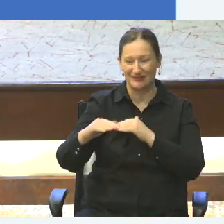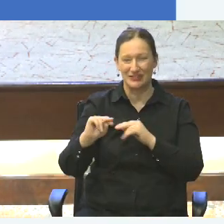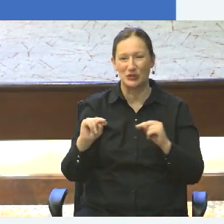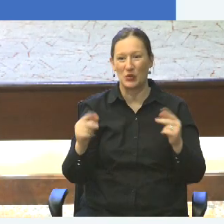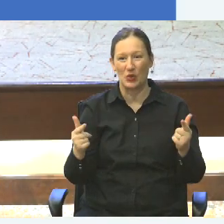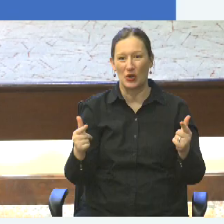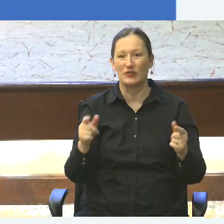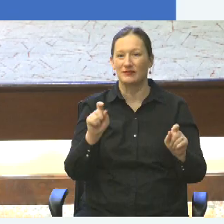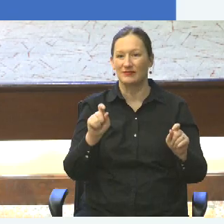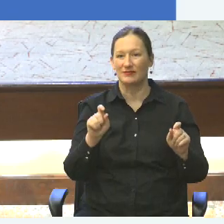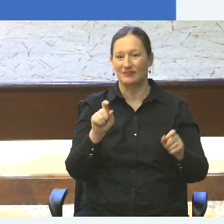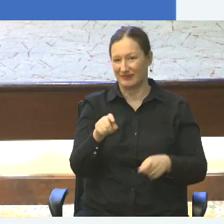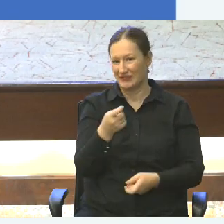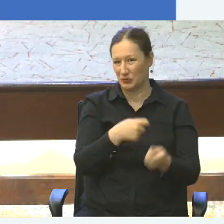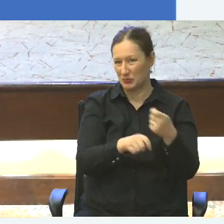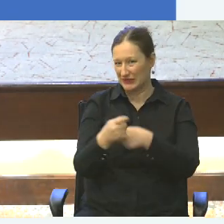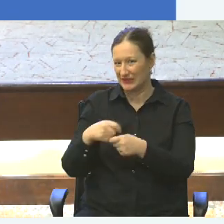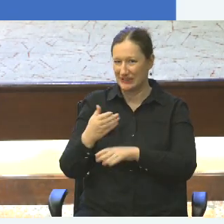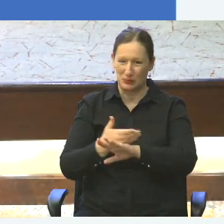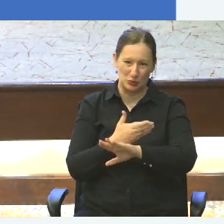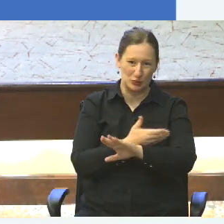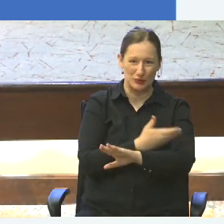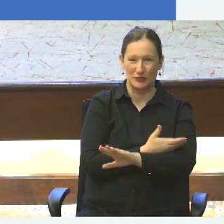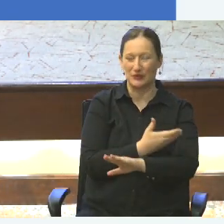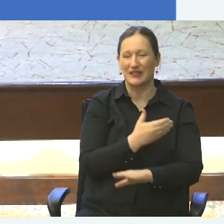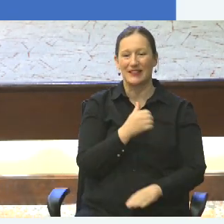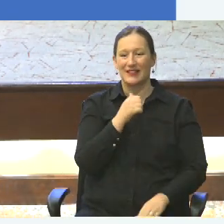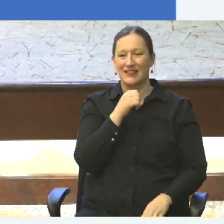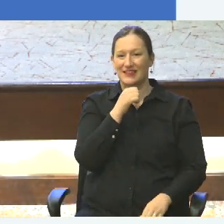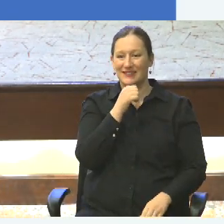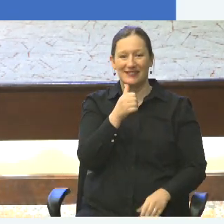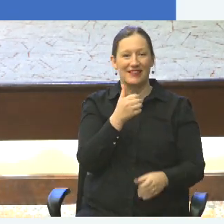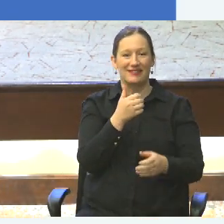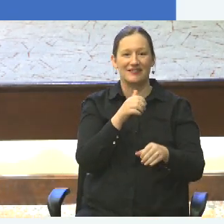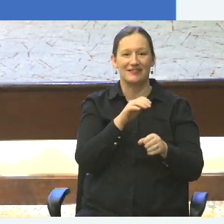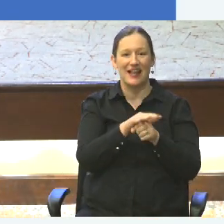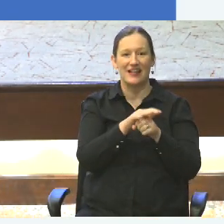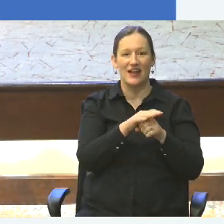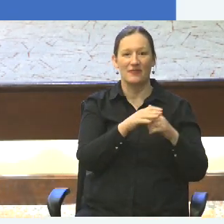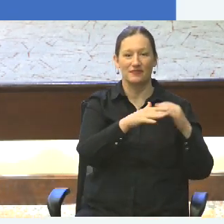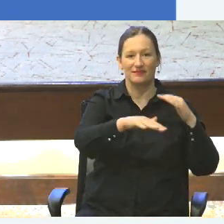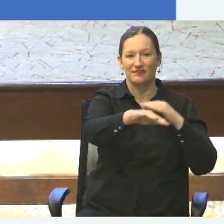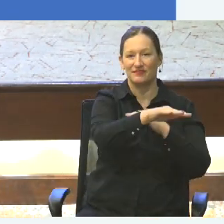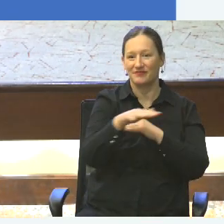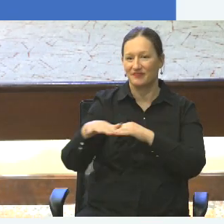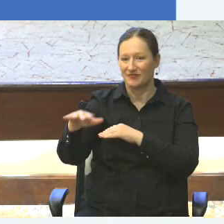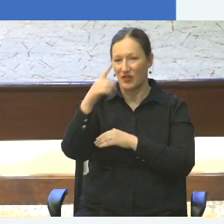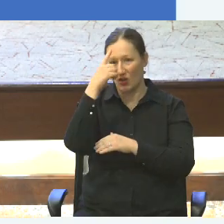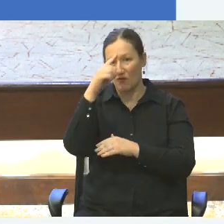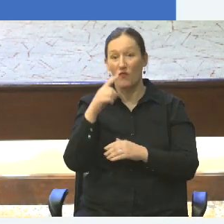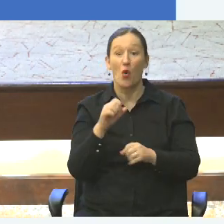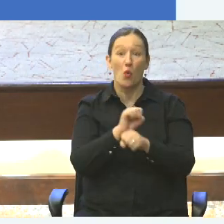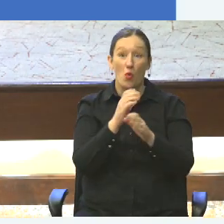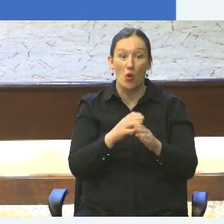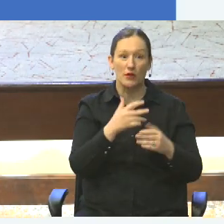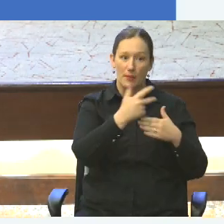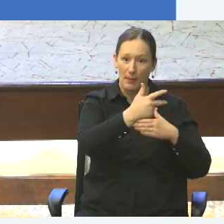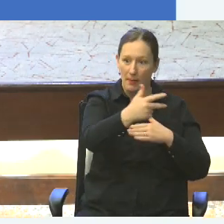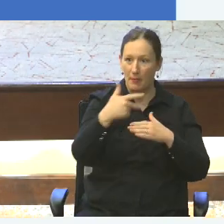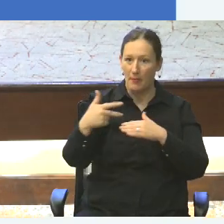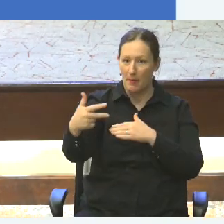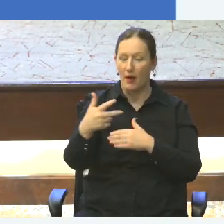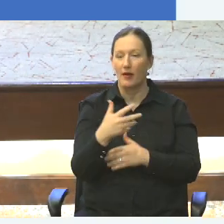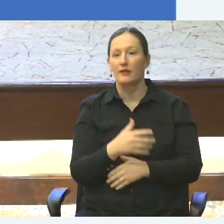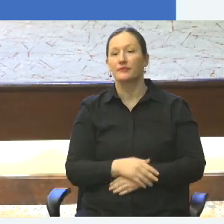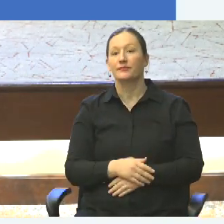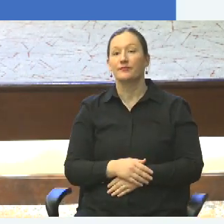which also has a greatly inadequate capacity to handle the number of employees who actually work in the building, and those employees presently